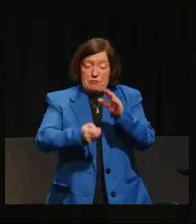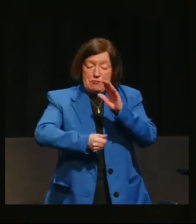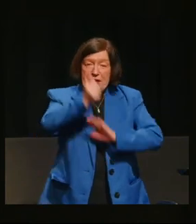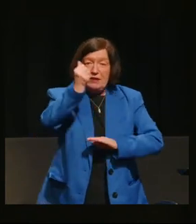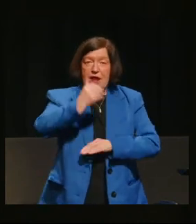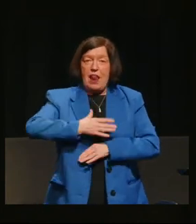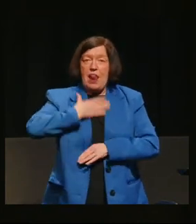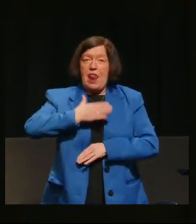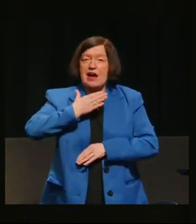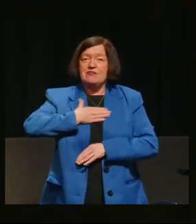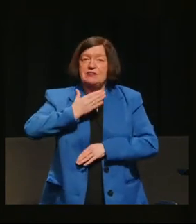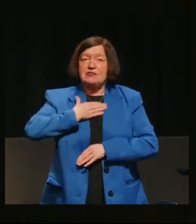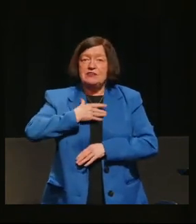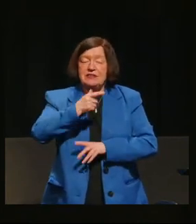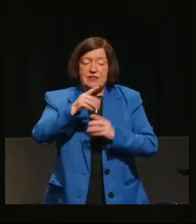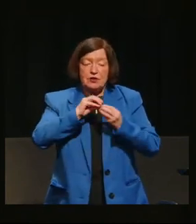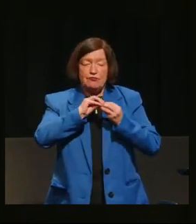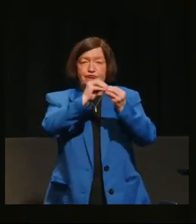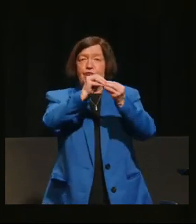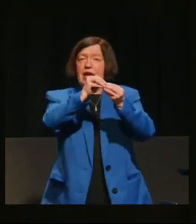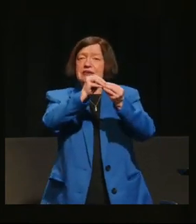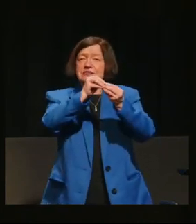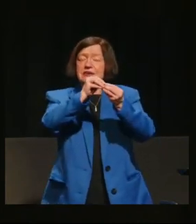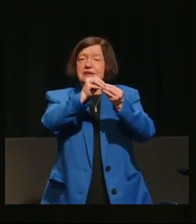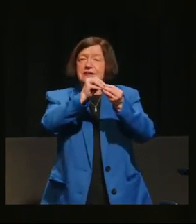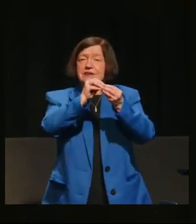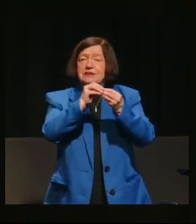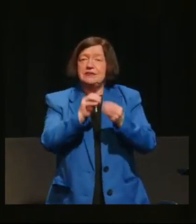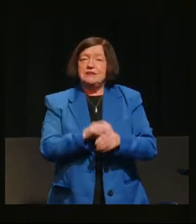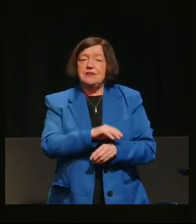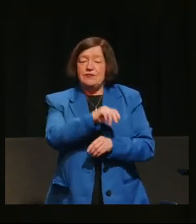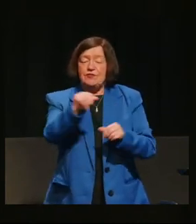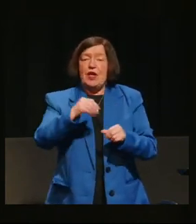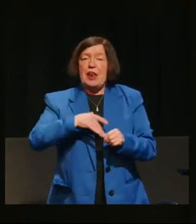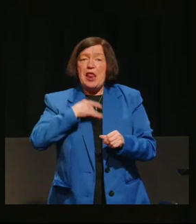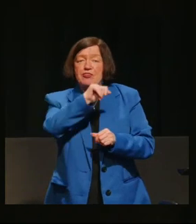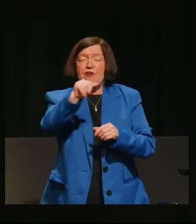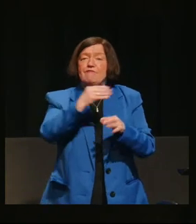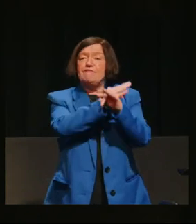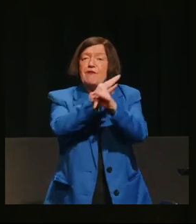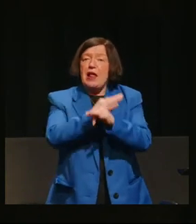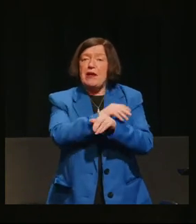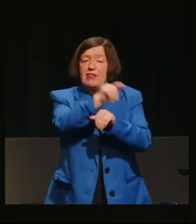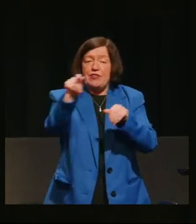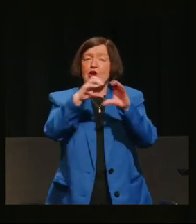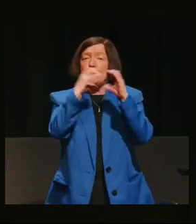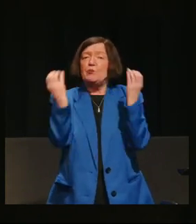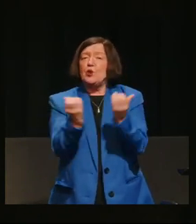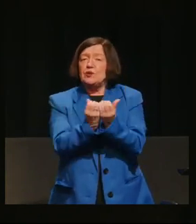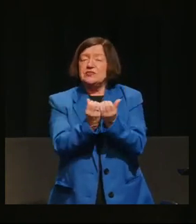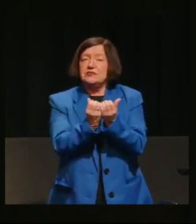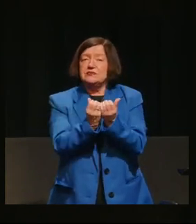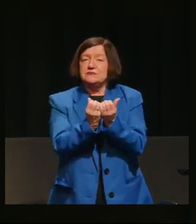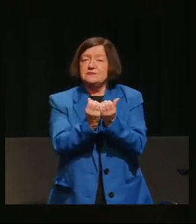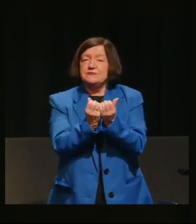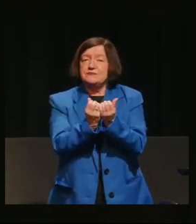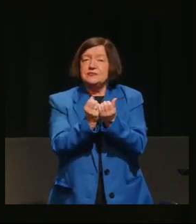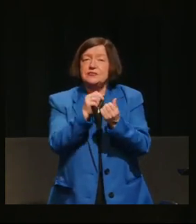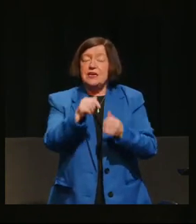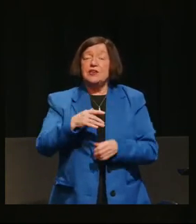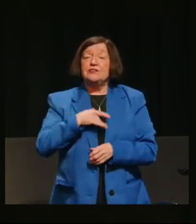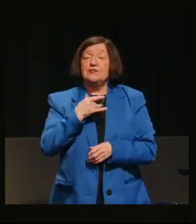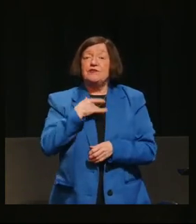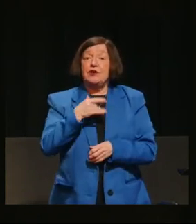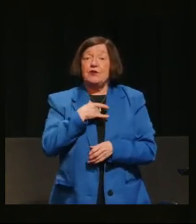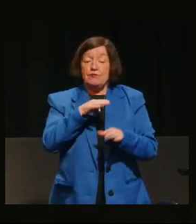lives. They created, their lives, their families, and their communities. The